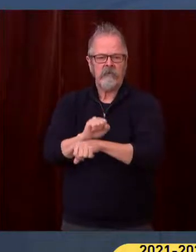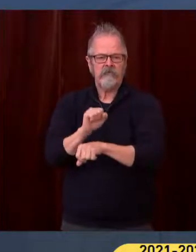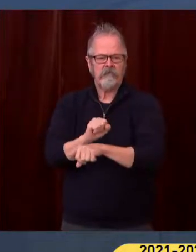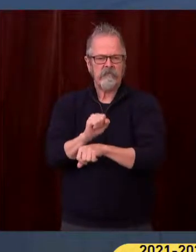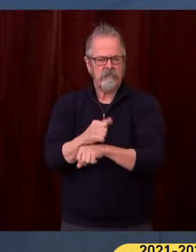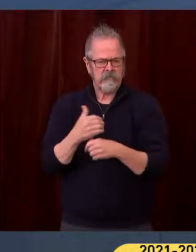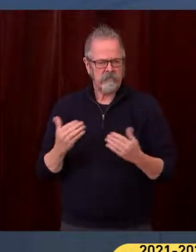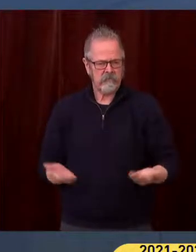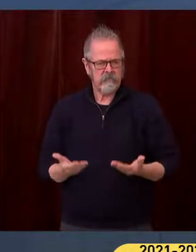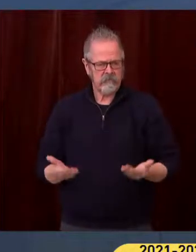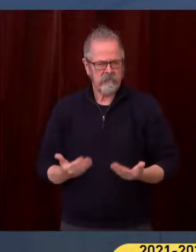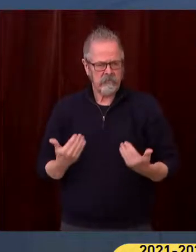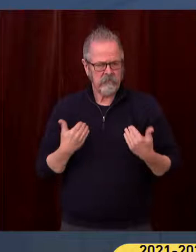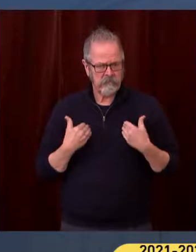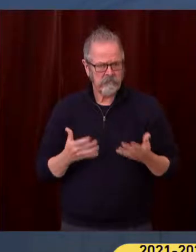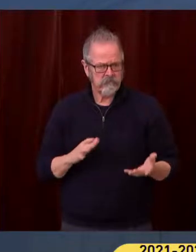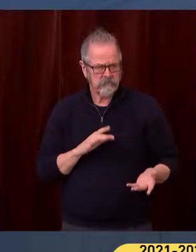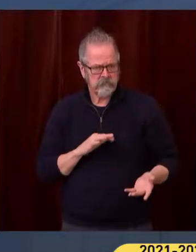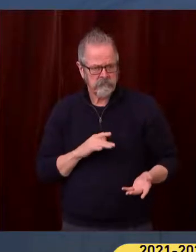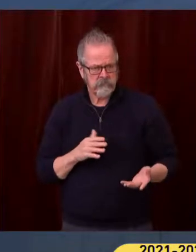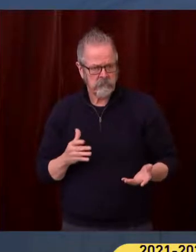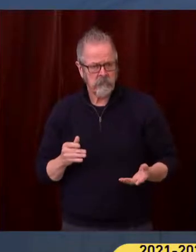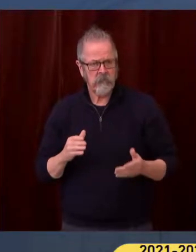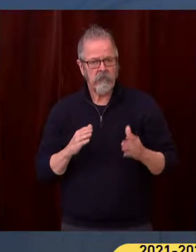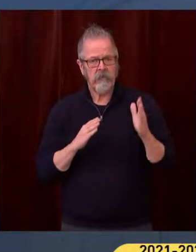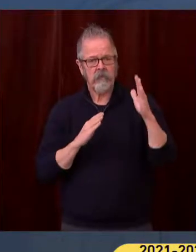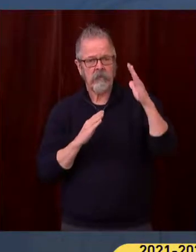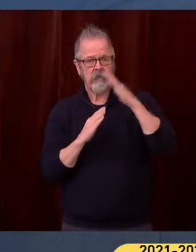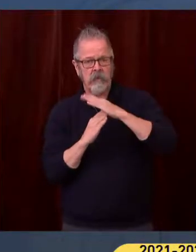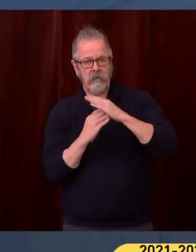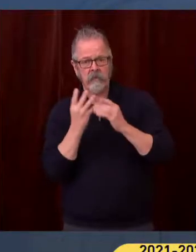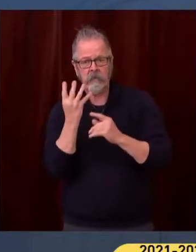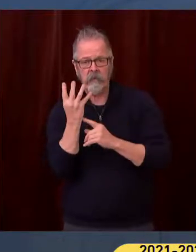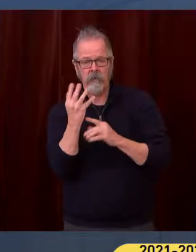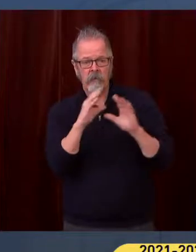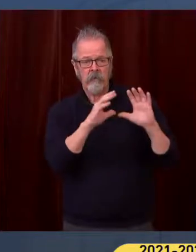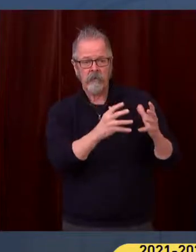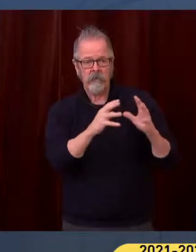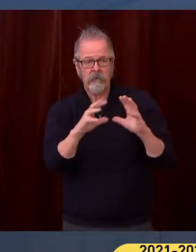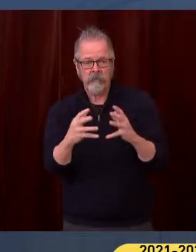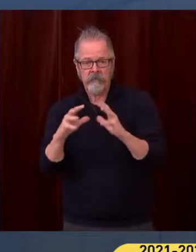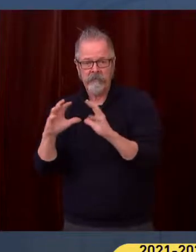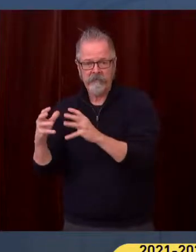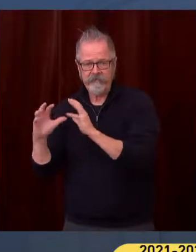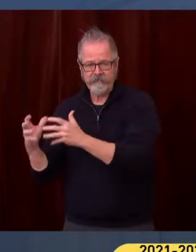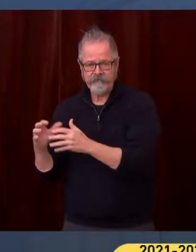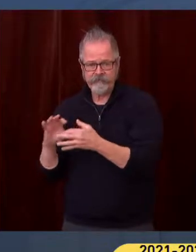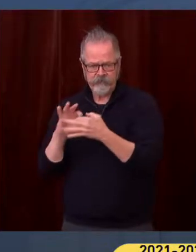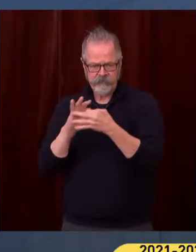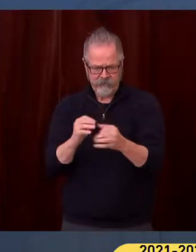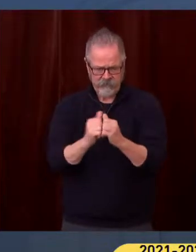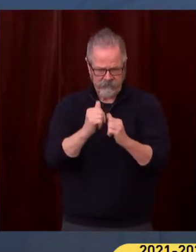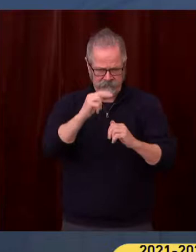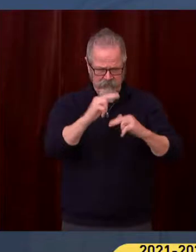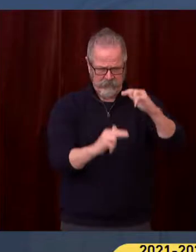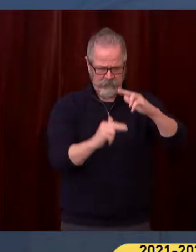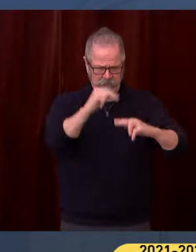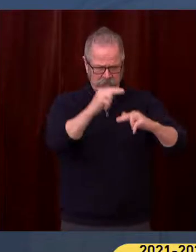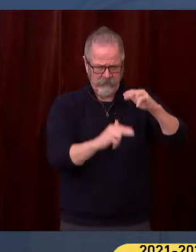are all in the building sector, meaning jobs for carpenters and engineers and many other